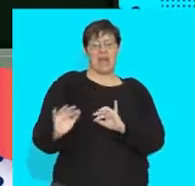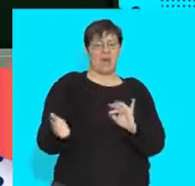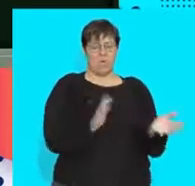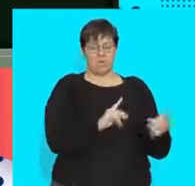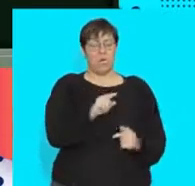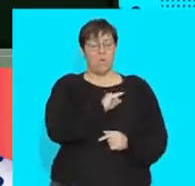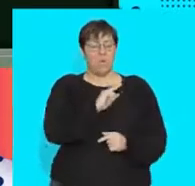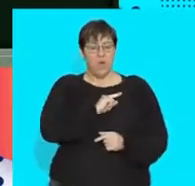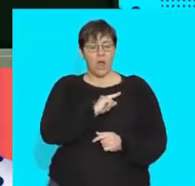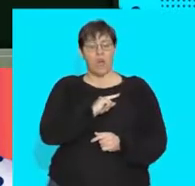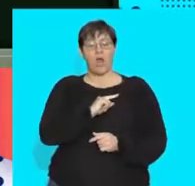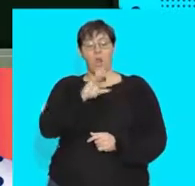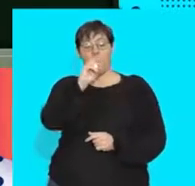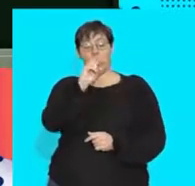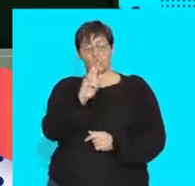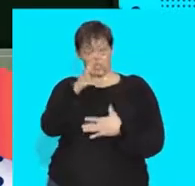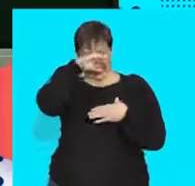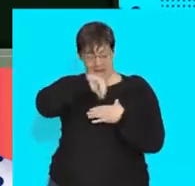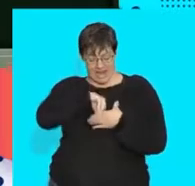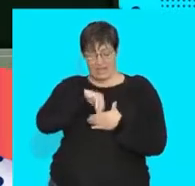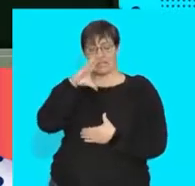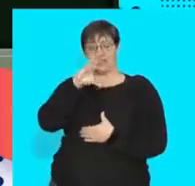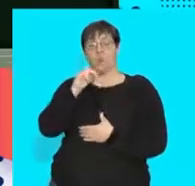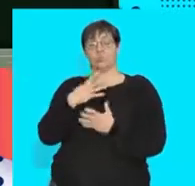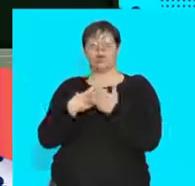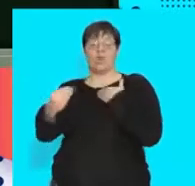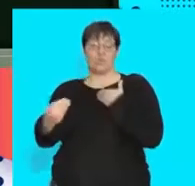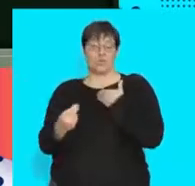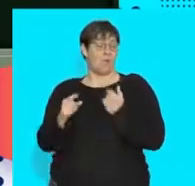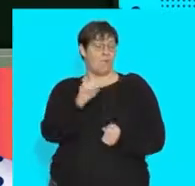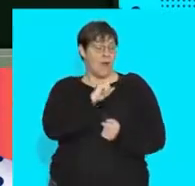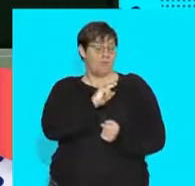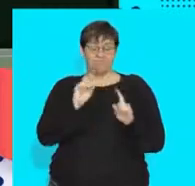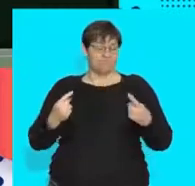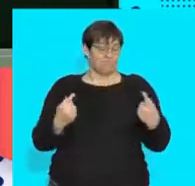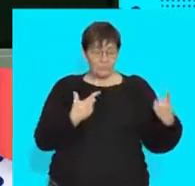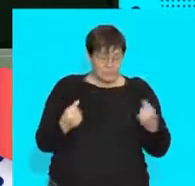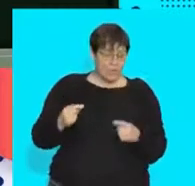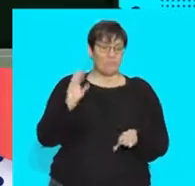carbon dioxide out, and what happens when we aren't able to do those things.